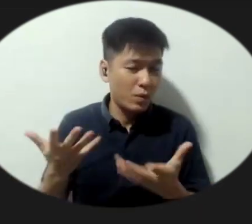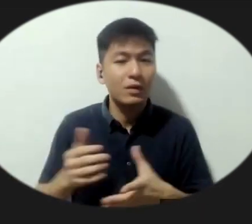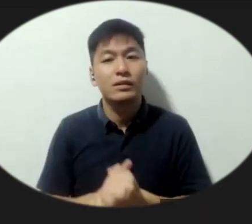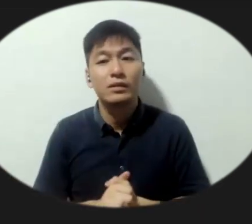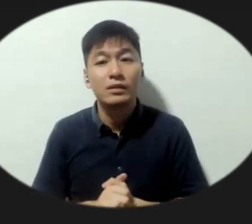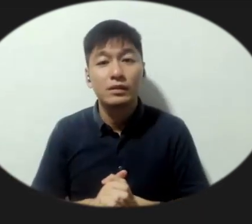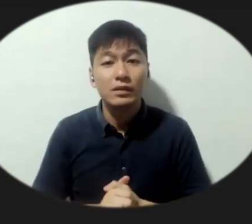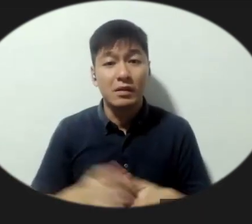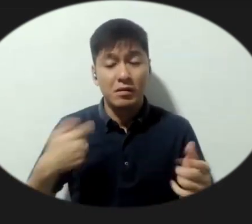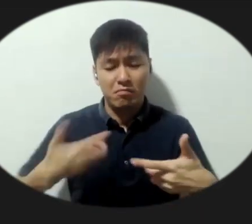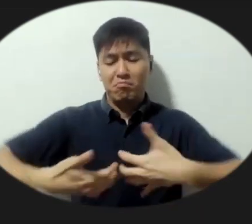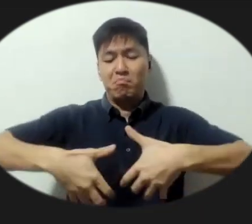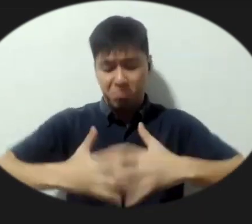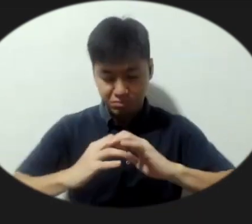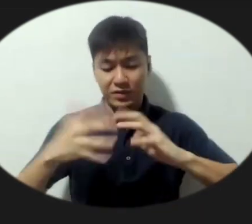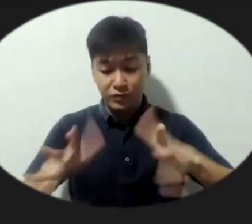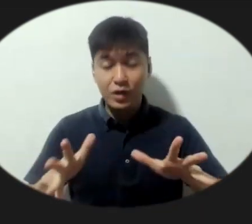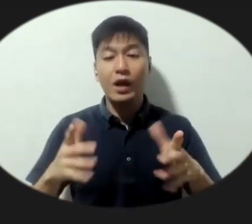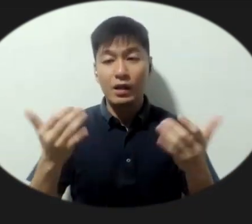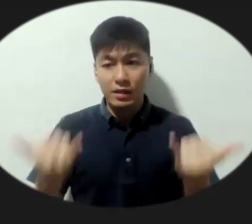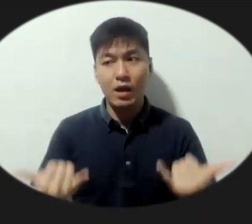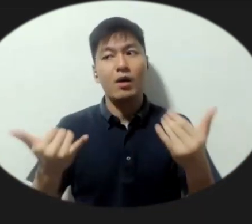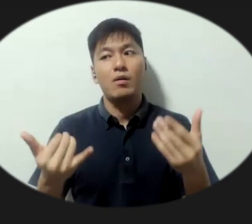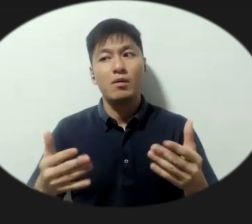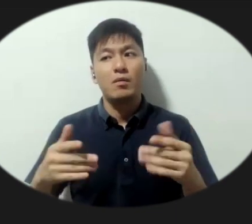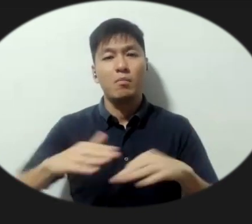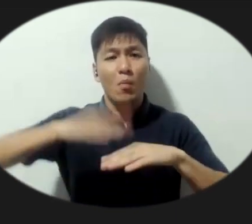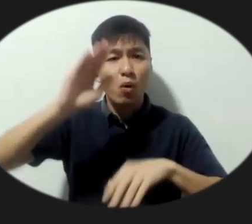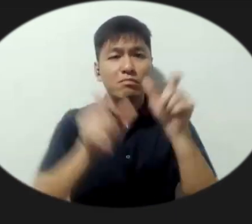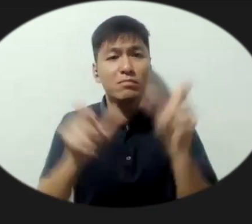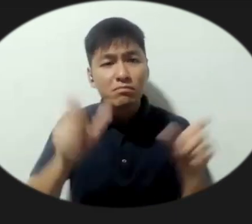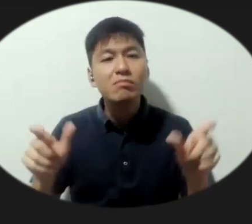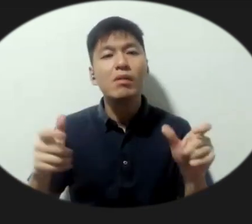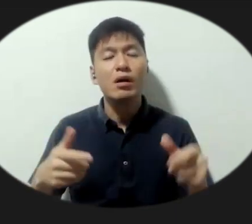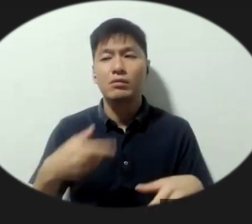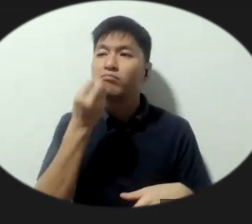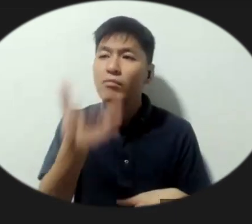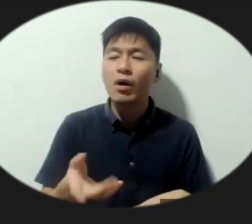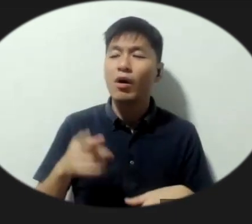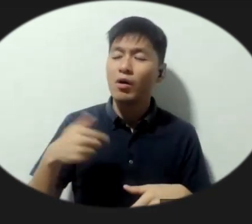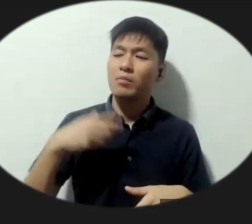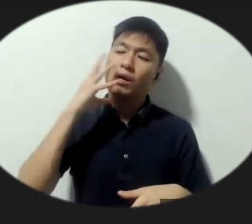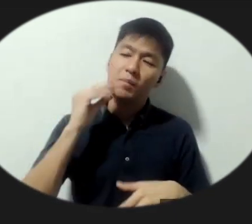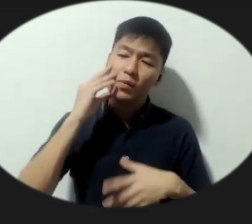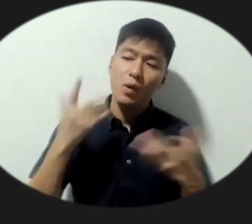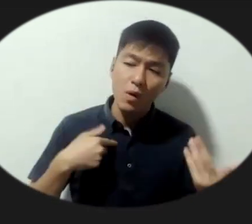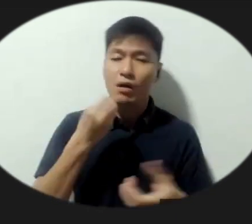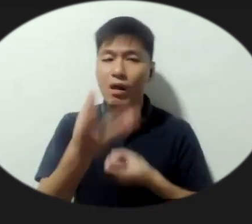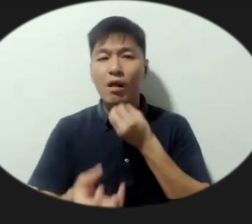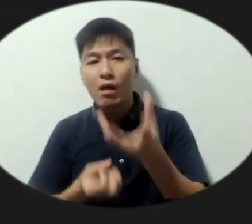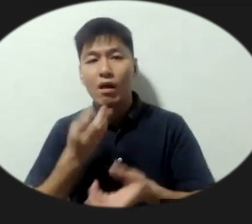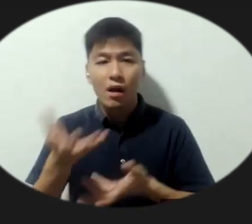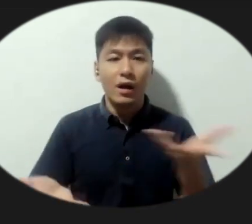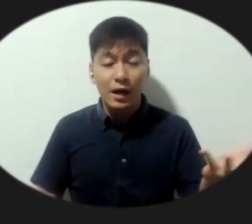this. This is my challenge too. So for me, I feel that when we start speaking about it and creating awareness about it, it brings a